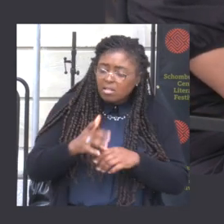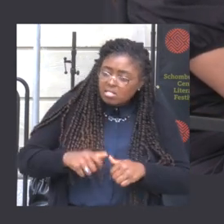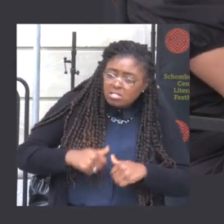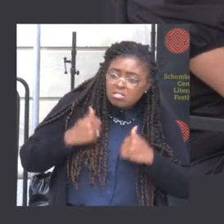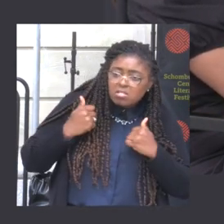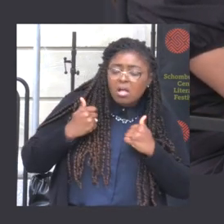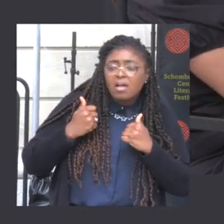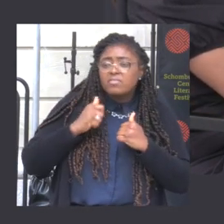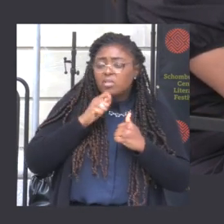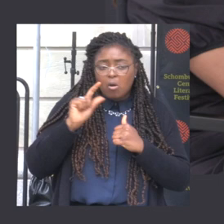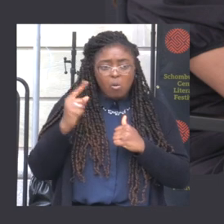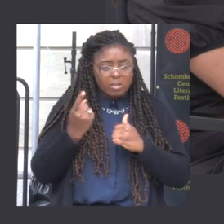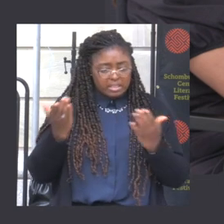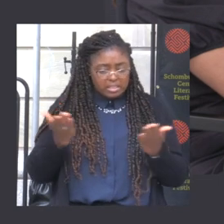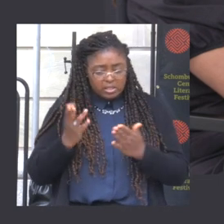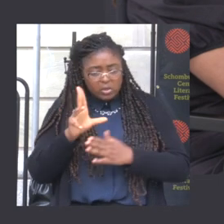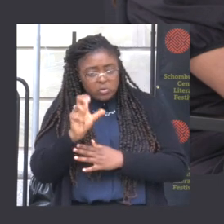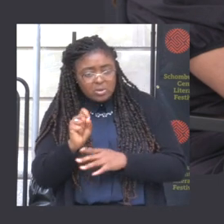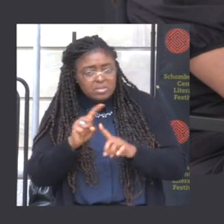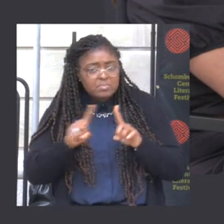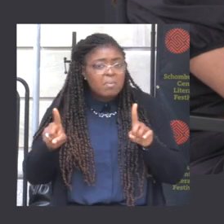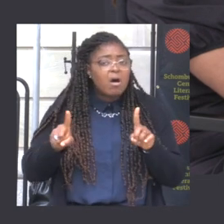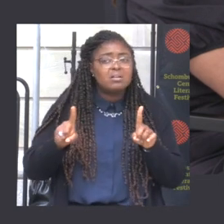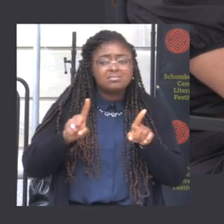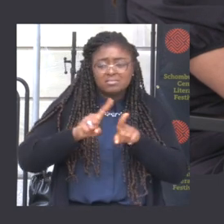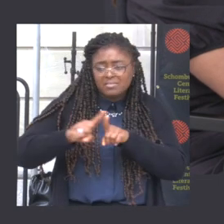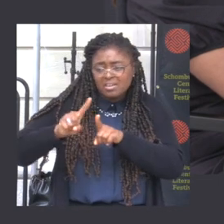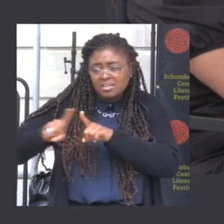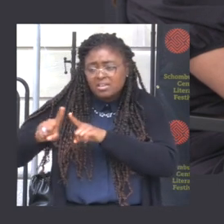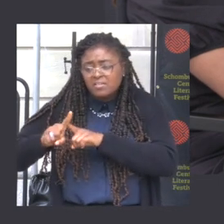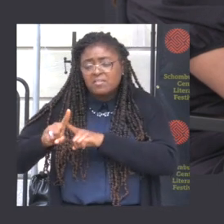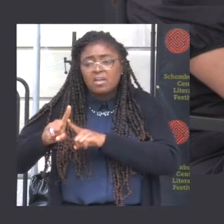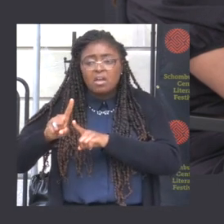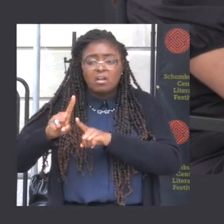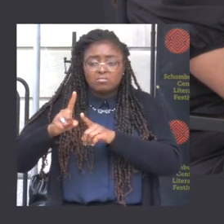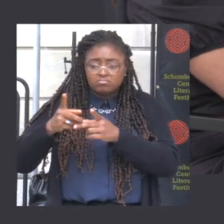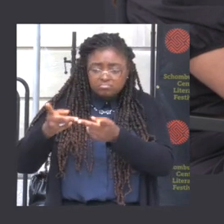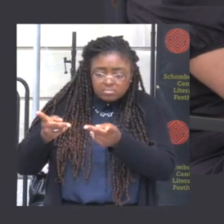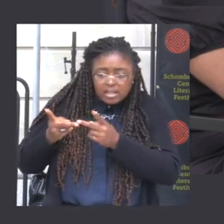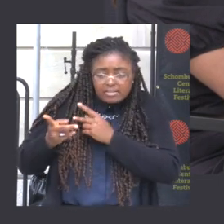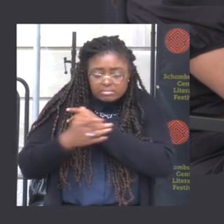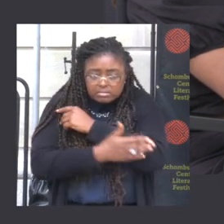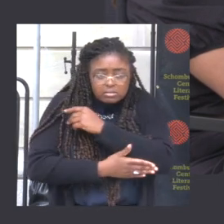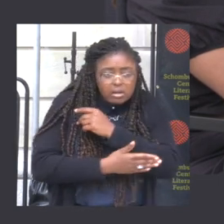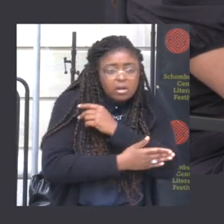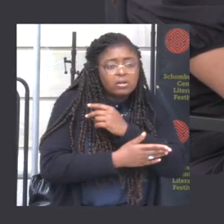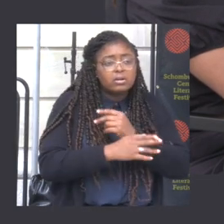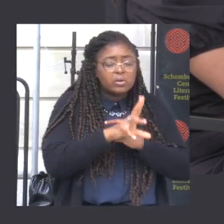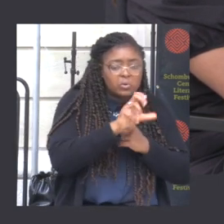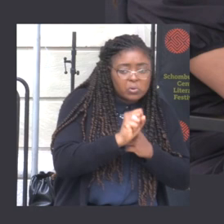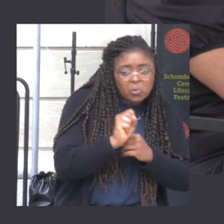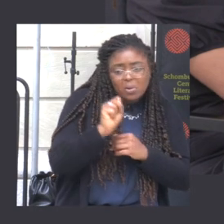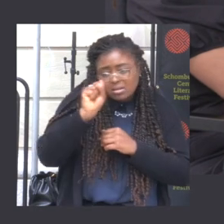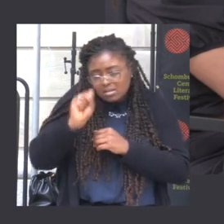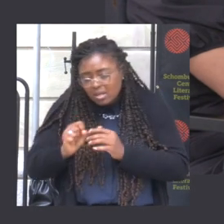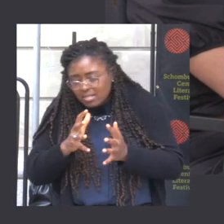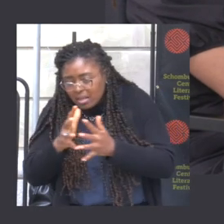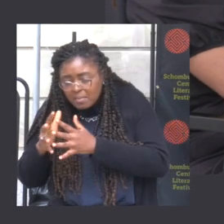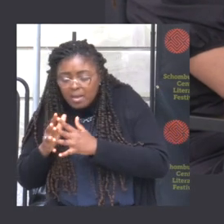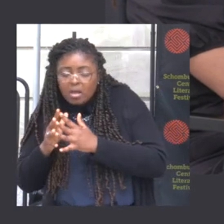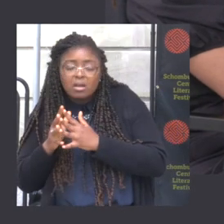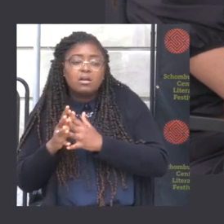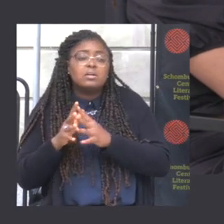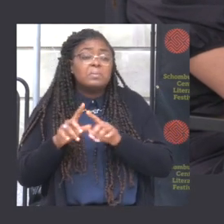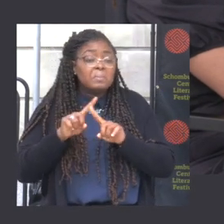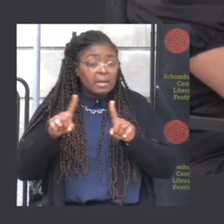African continent, in the Caribbean, in Latin America. So the book did what it did, what I hoped it would do. But the next thing I